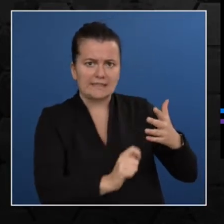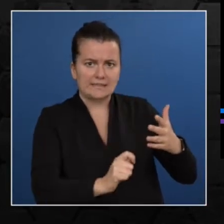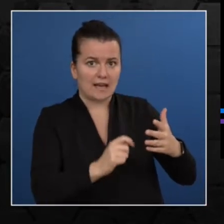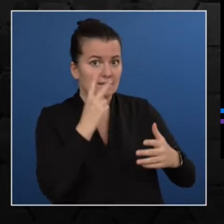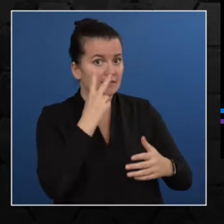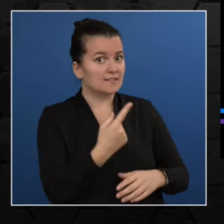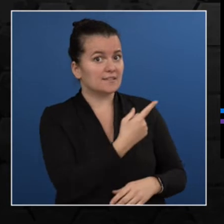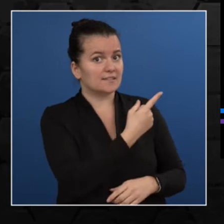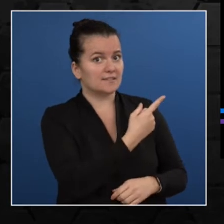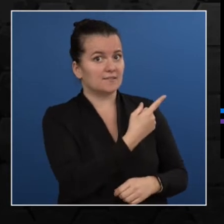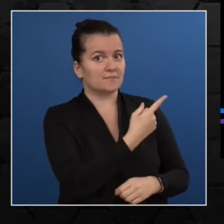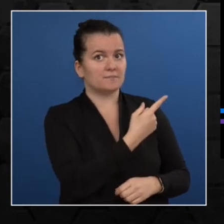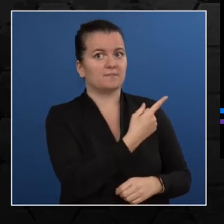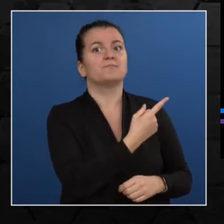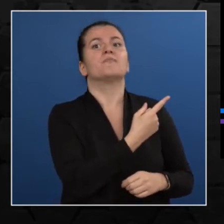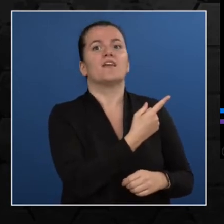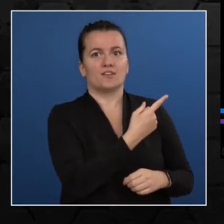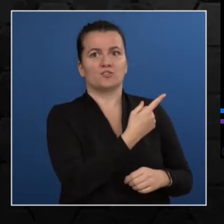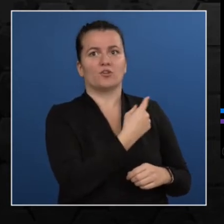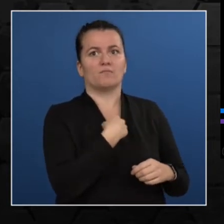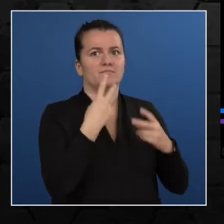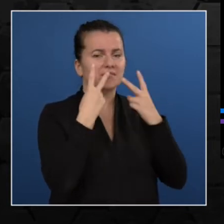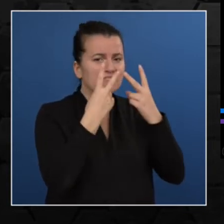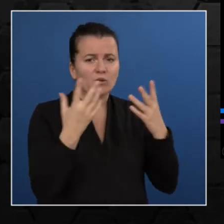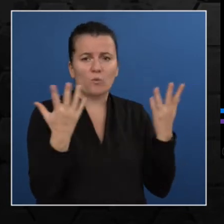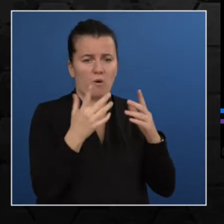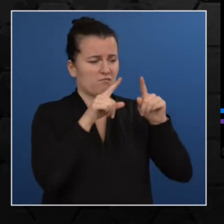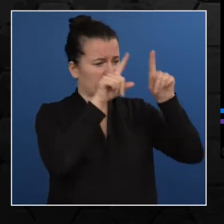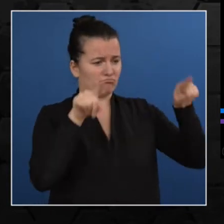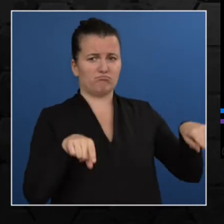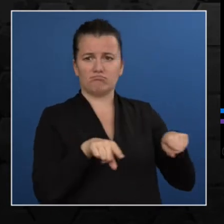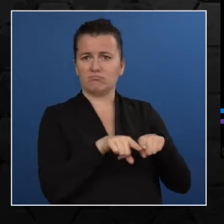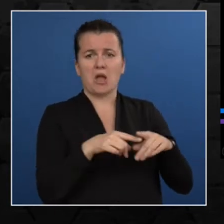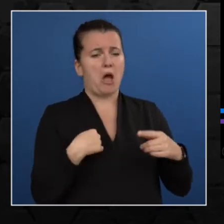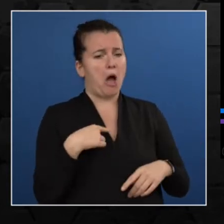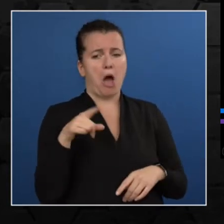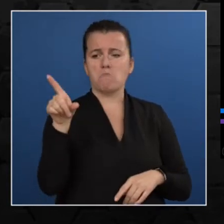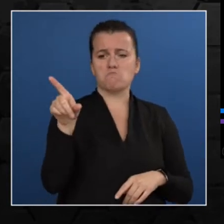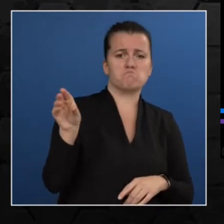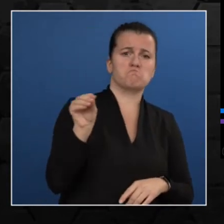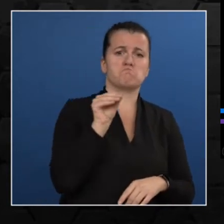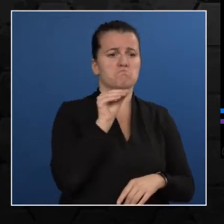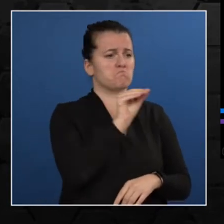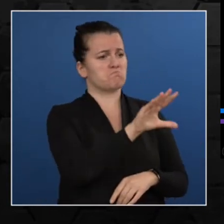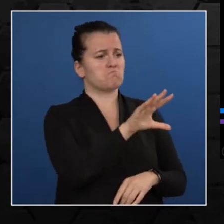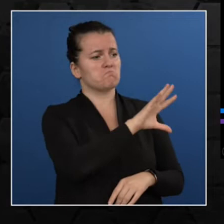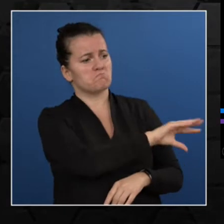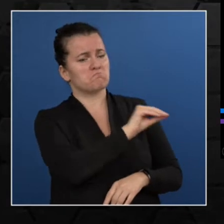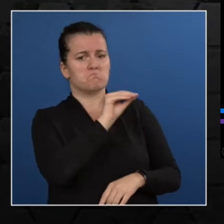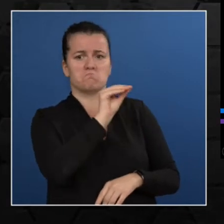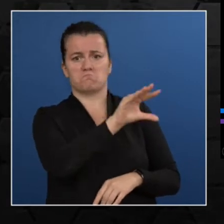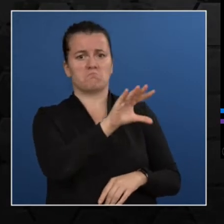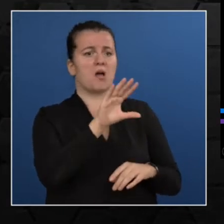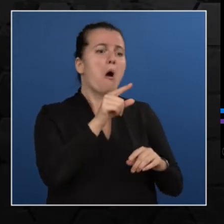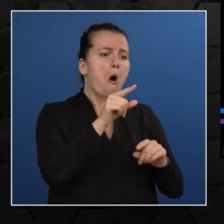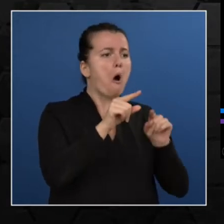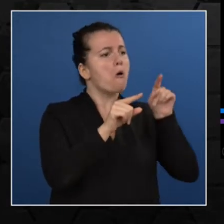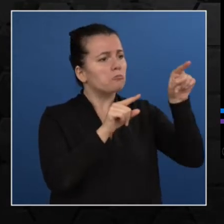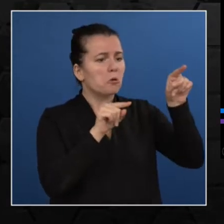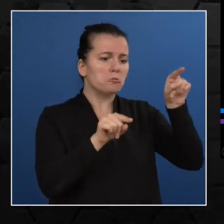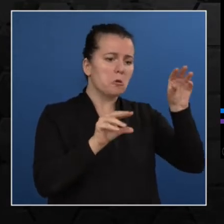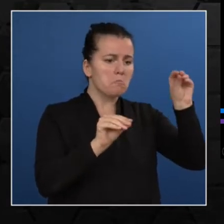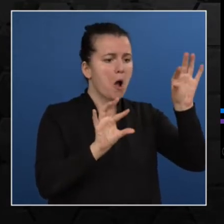involved into the heavy lifting. So all they can do is just simply drag and drop and assign the dots together. As simple as